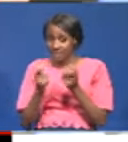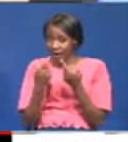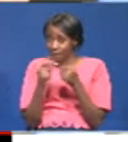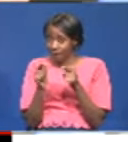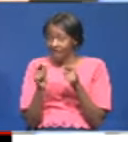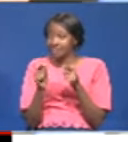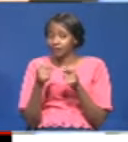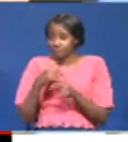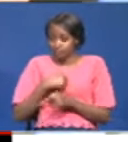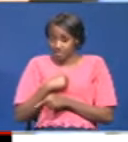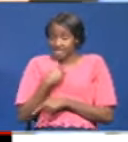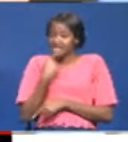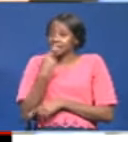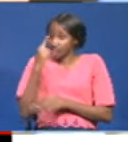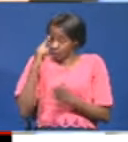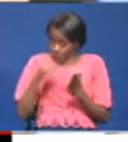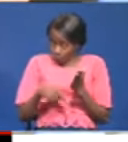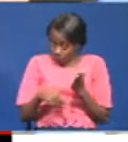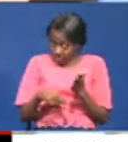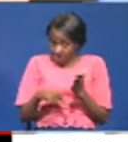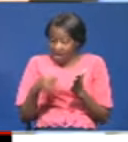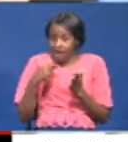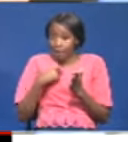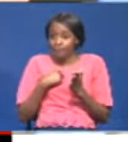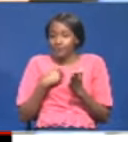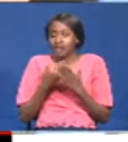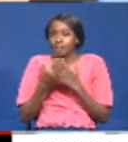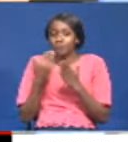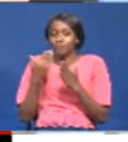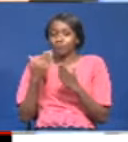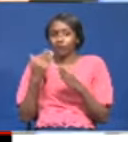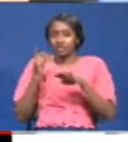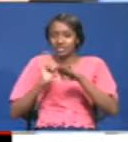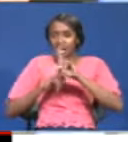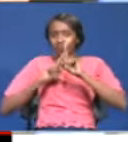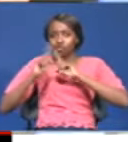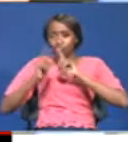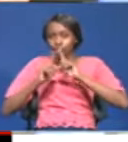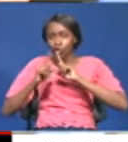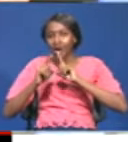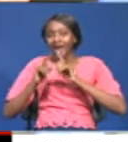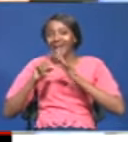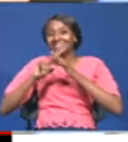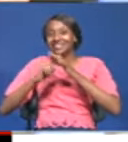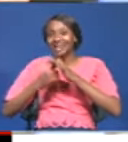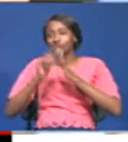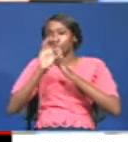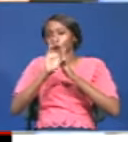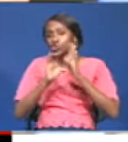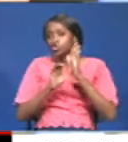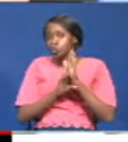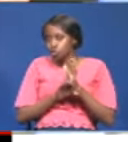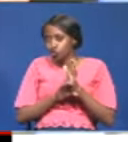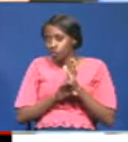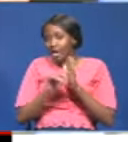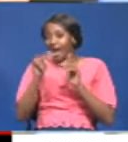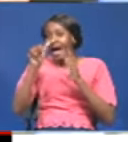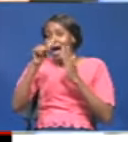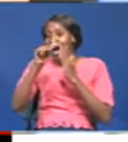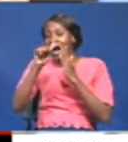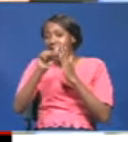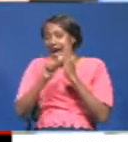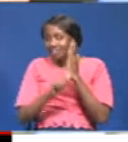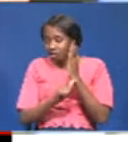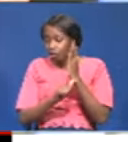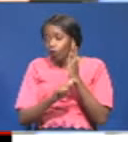on this. My opening statement that day, I started with Constitution 33. Article 33 is very clear. We have freedom